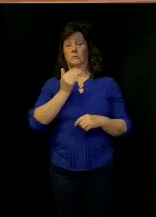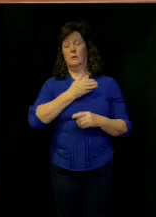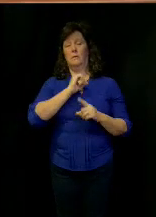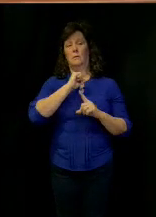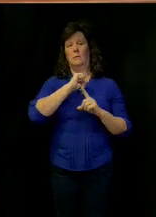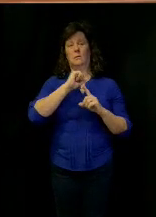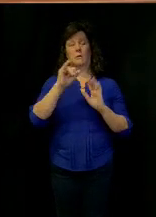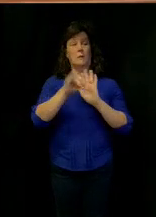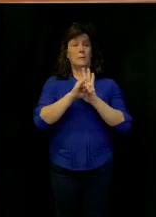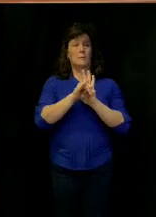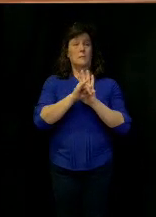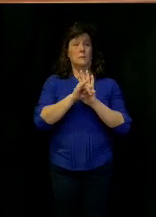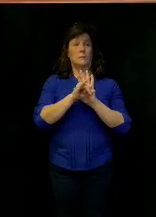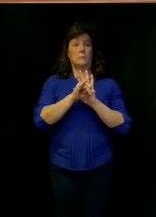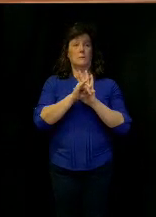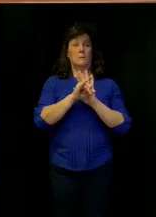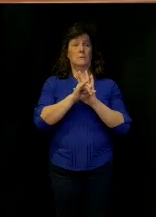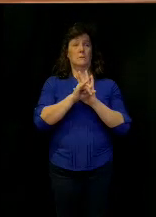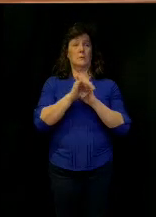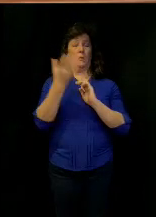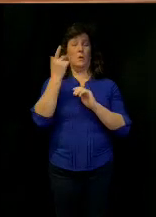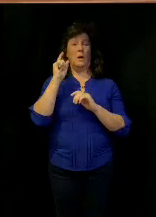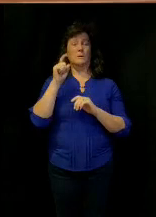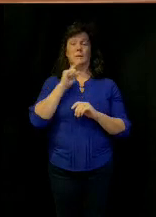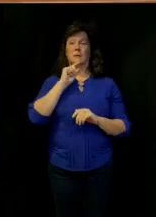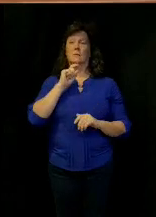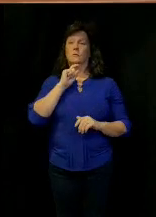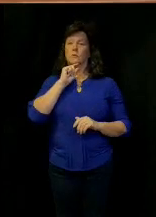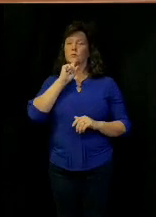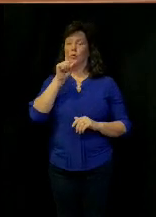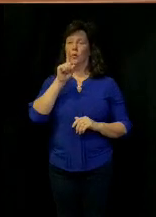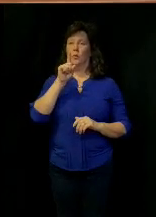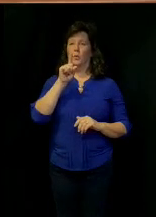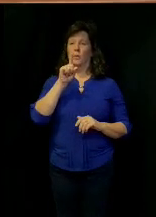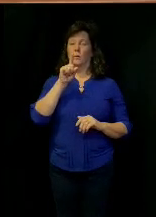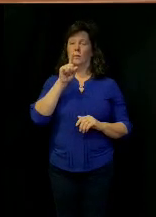That's why we got to have a true north. That's why there has to be absolute truth.